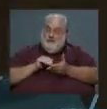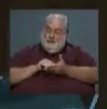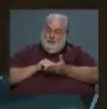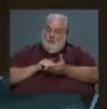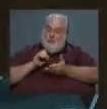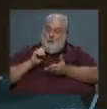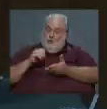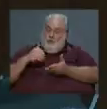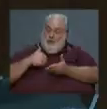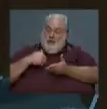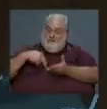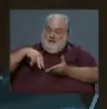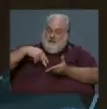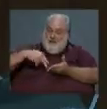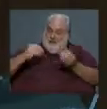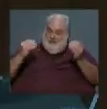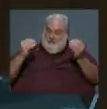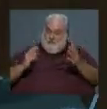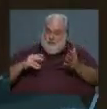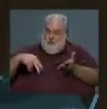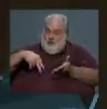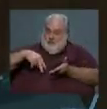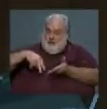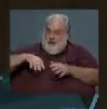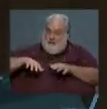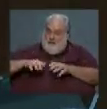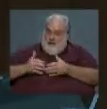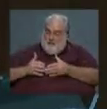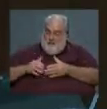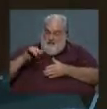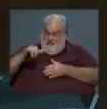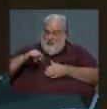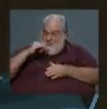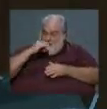dance instructor and dance classes. Could our kids...